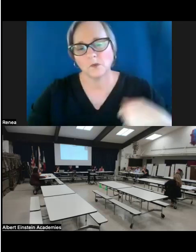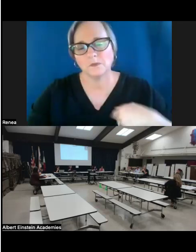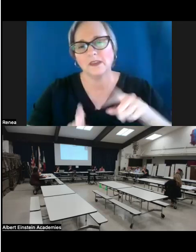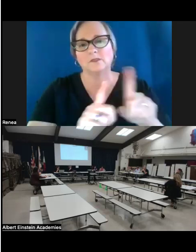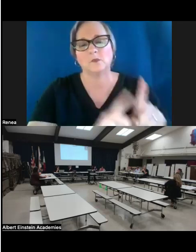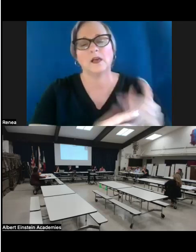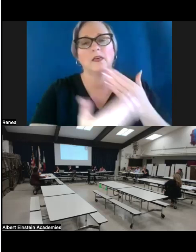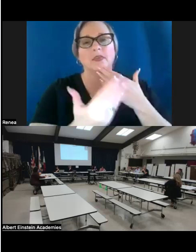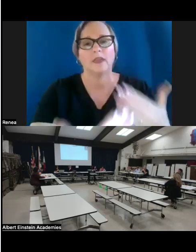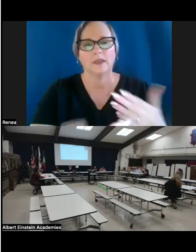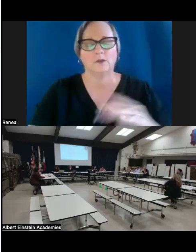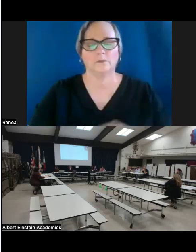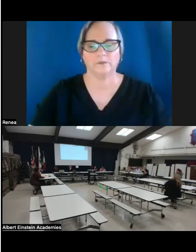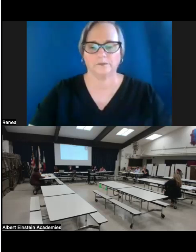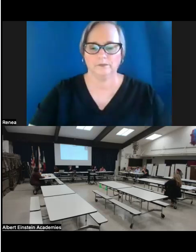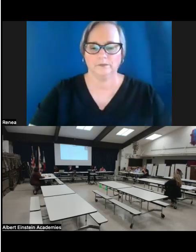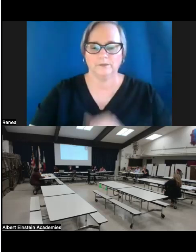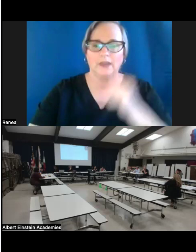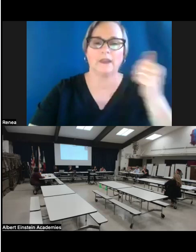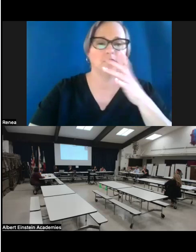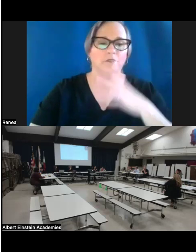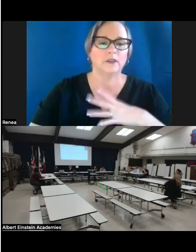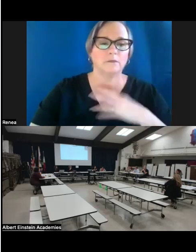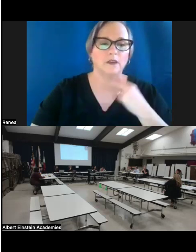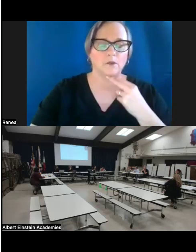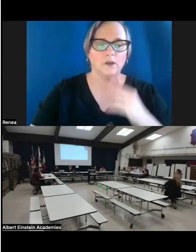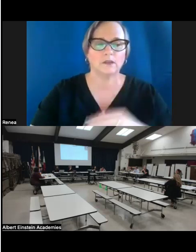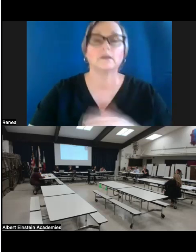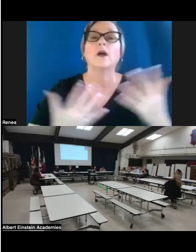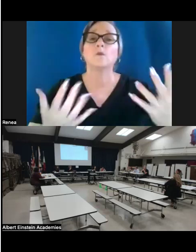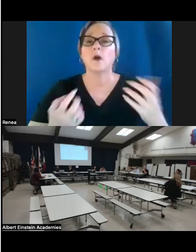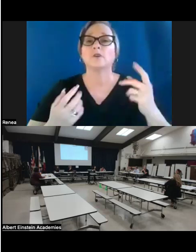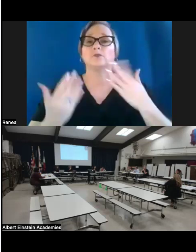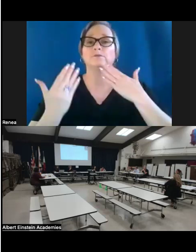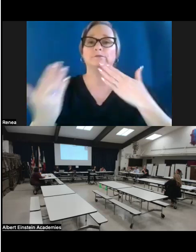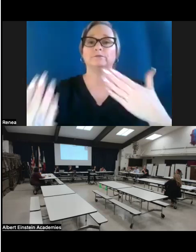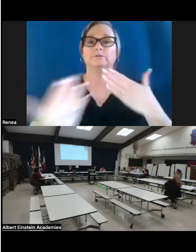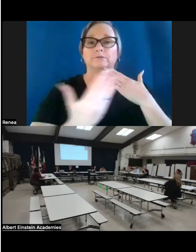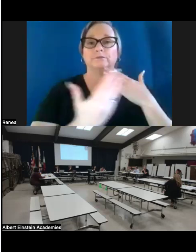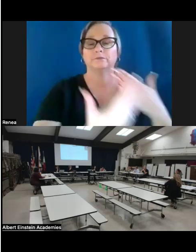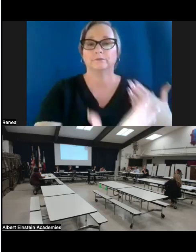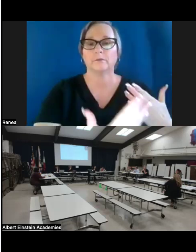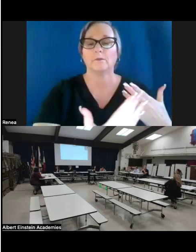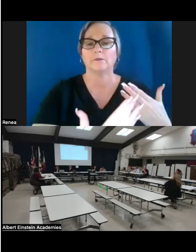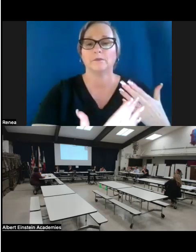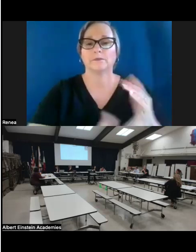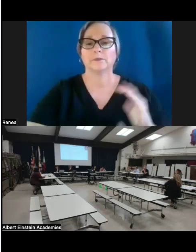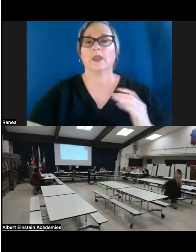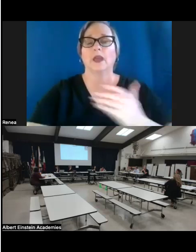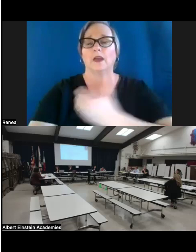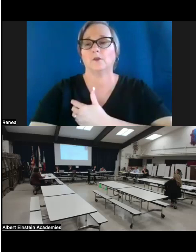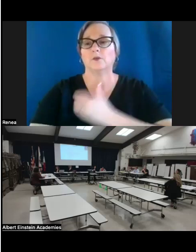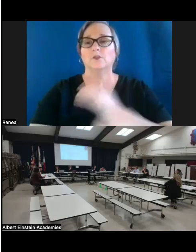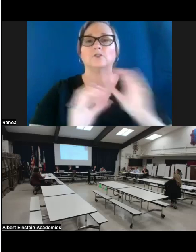Just want to extend my sincere gratitude to our certificated